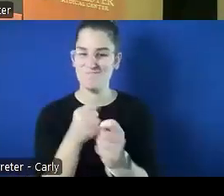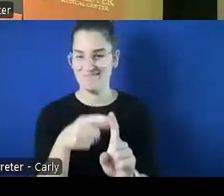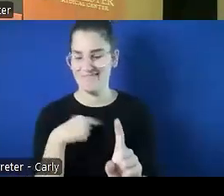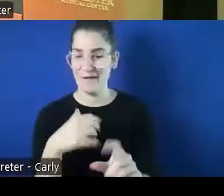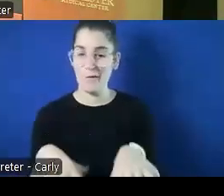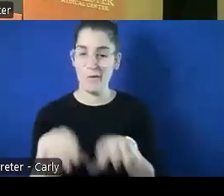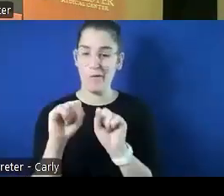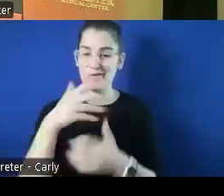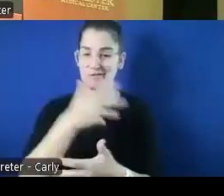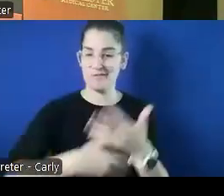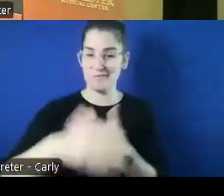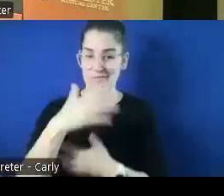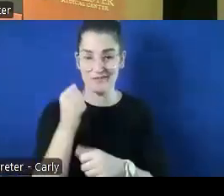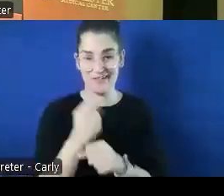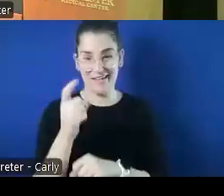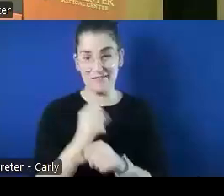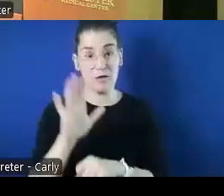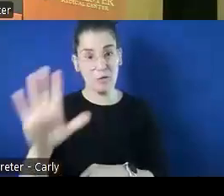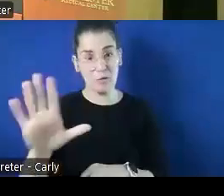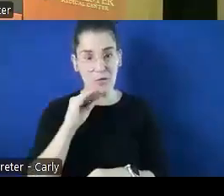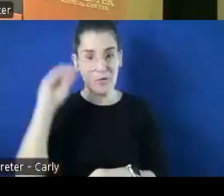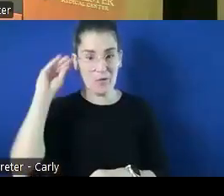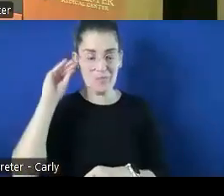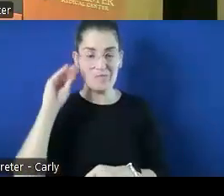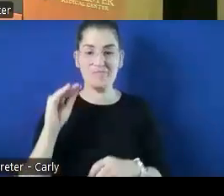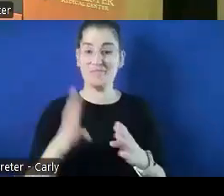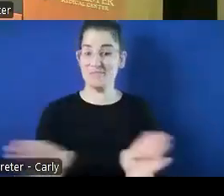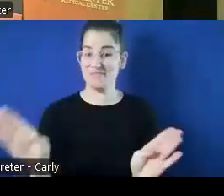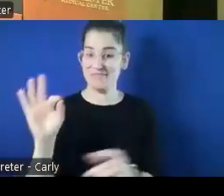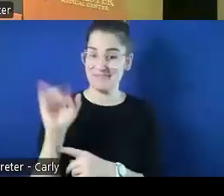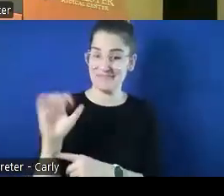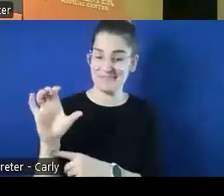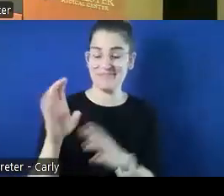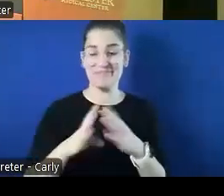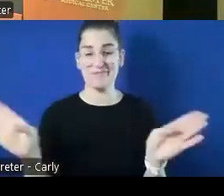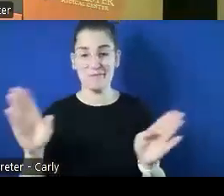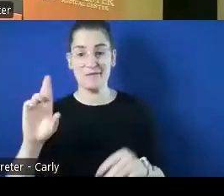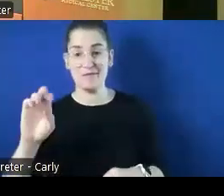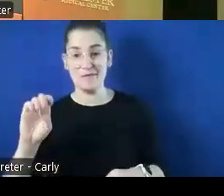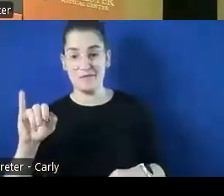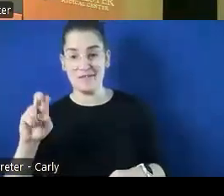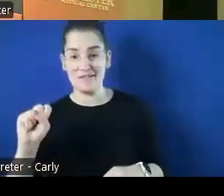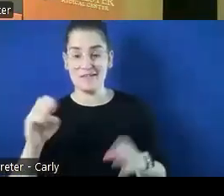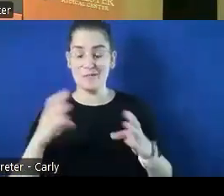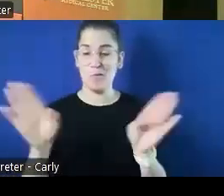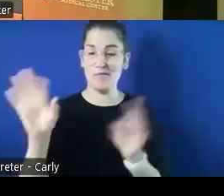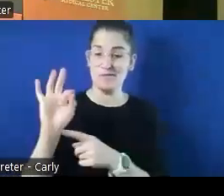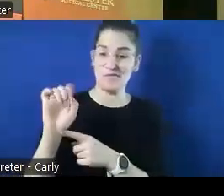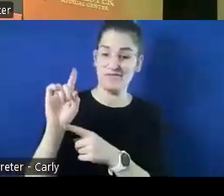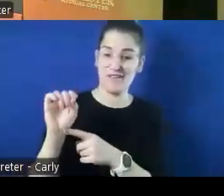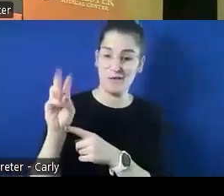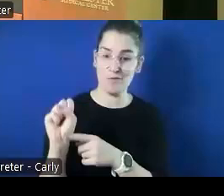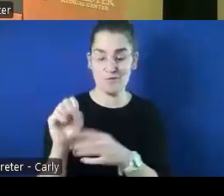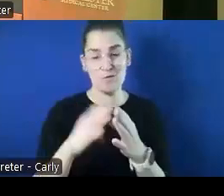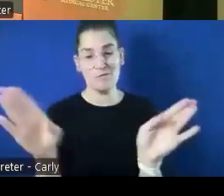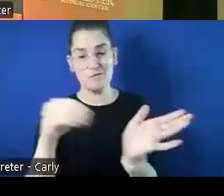mixer every year at her own home, which is open to faculty, residents, fellows, students. And these are moments that,